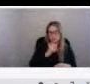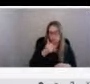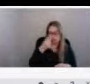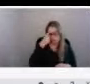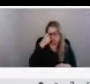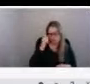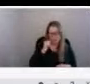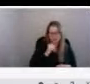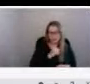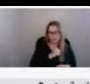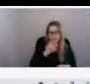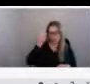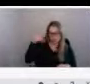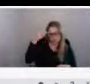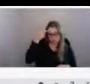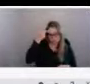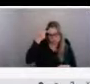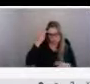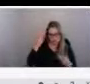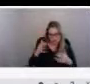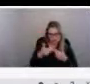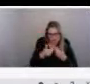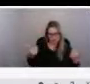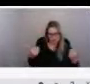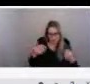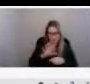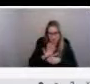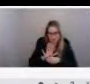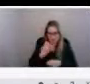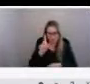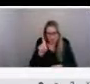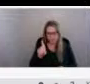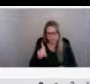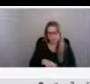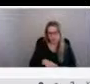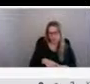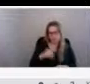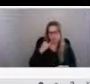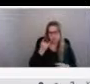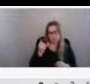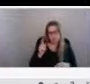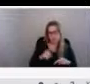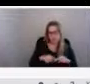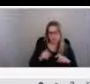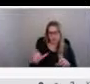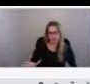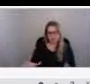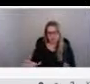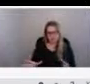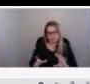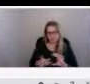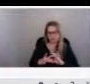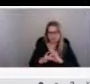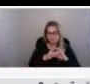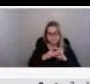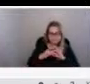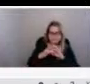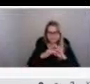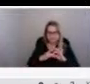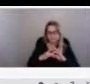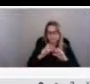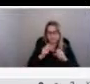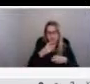arizona politics is already divided enough if we can't join together to face the big issues in our state which need